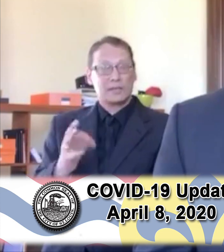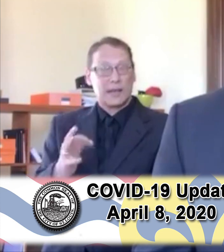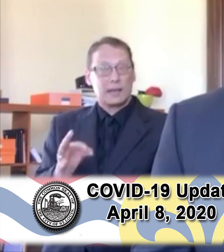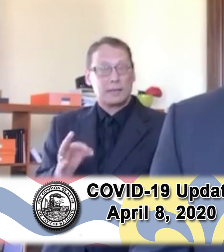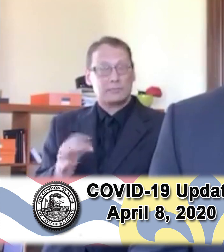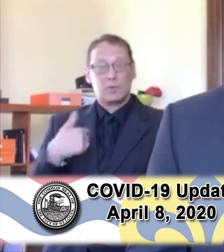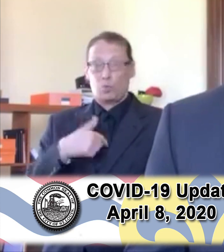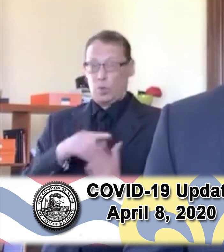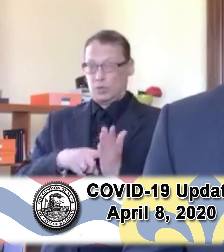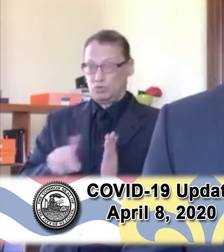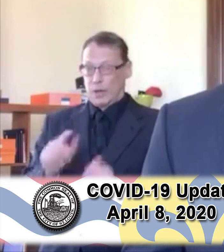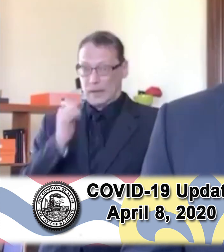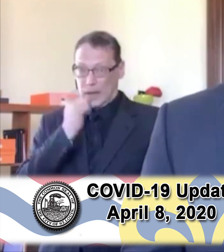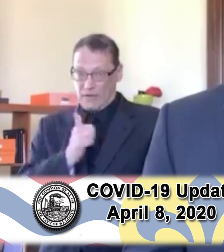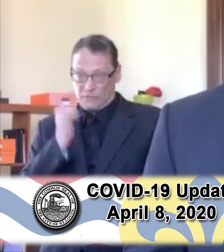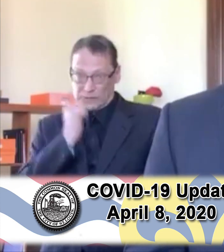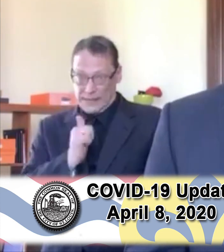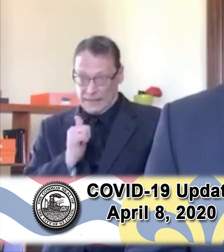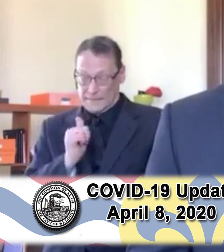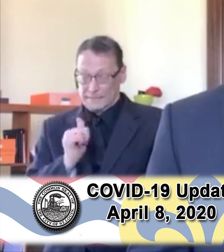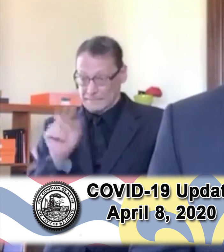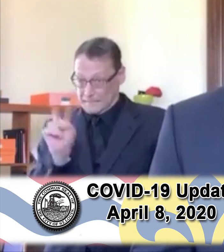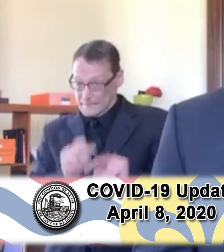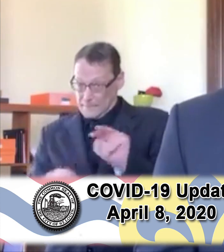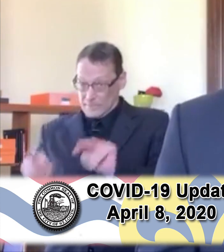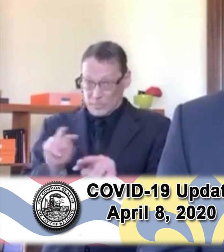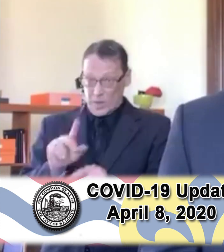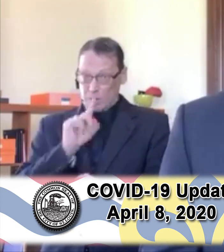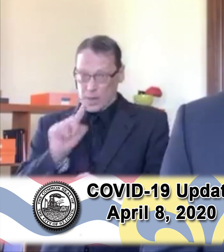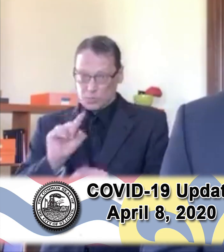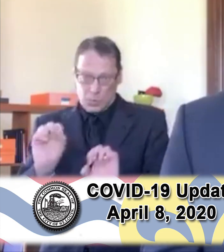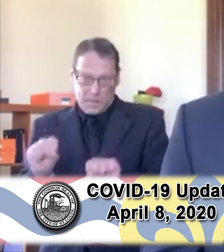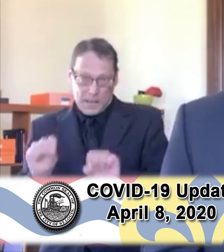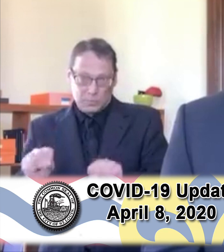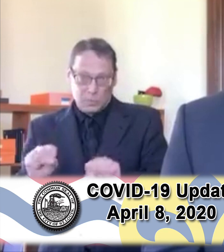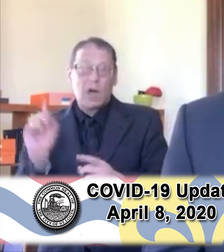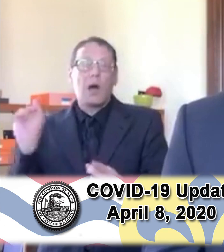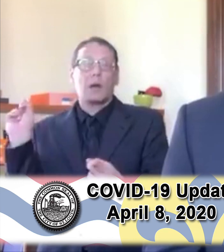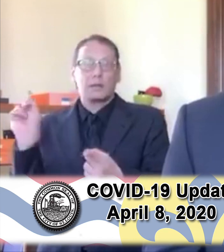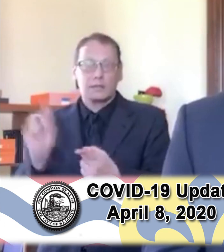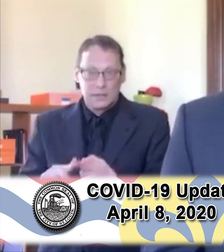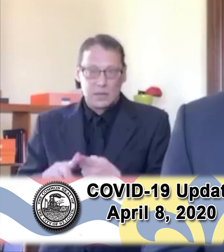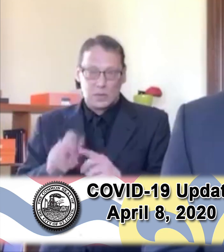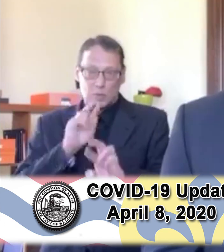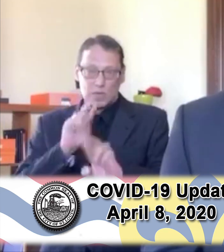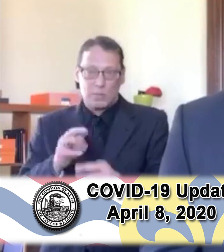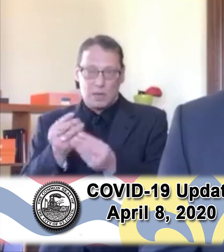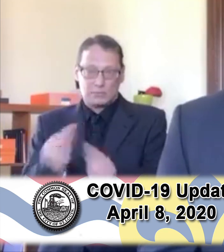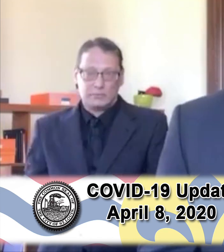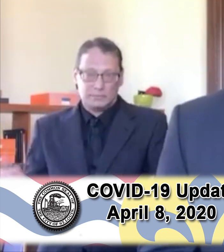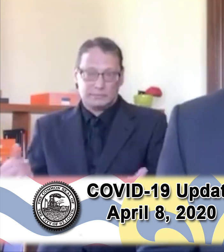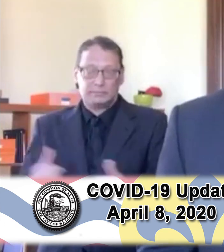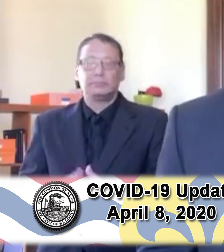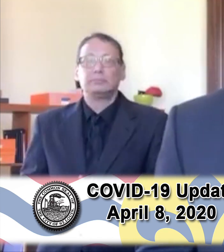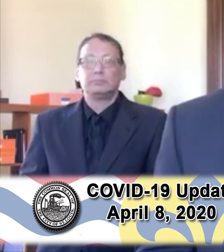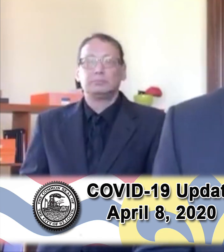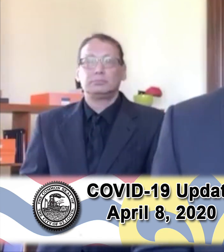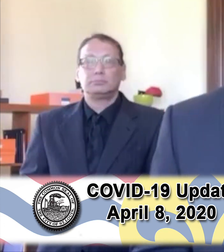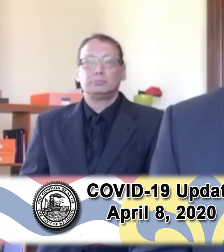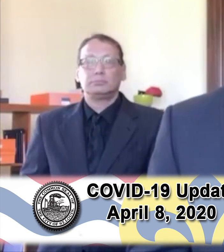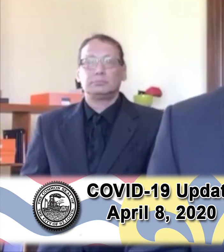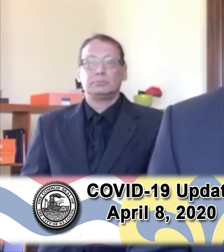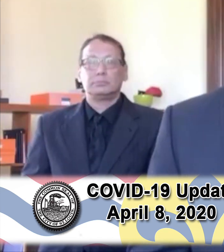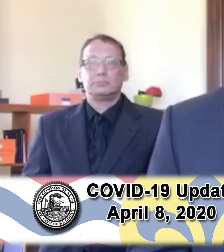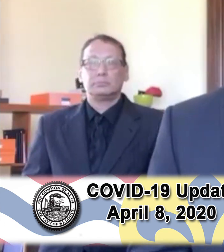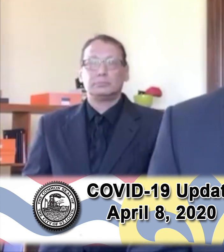to make sure it's as accurate as possible. We will continue this process until the COVID-19 response is over. And even after this the